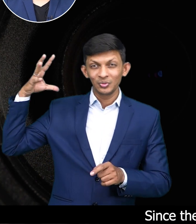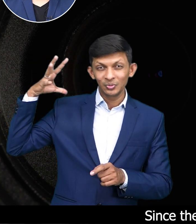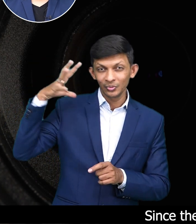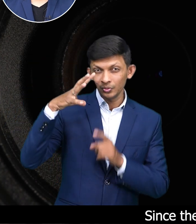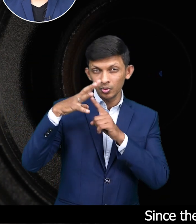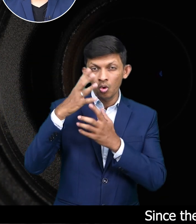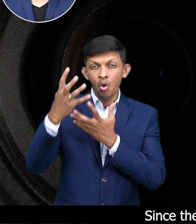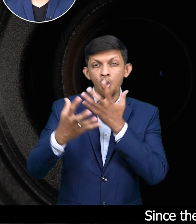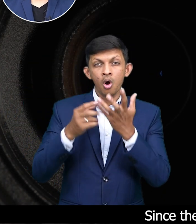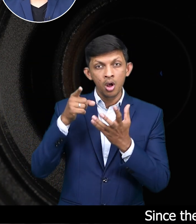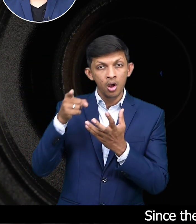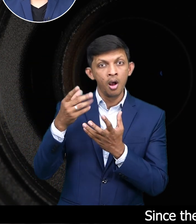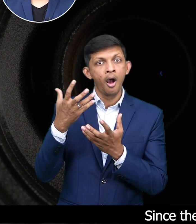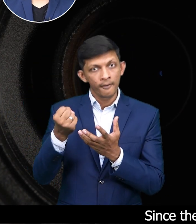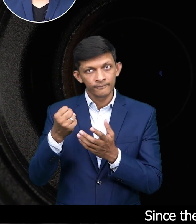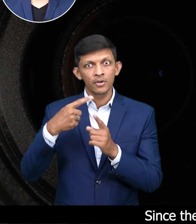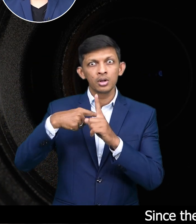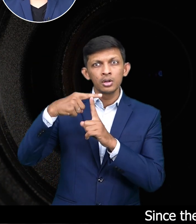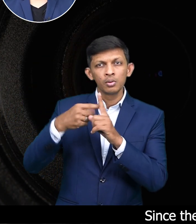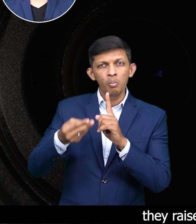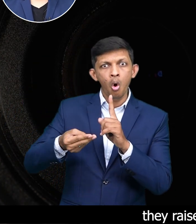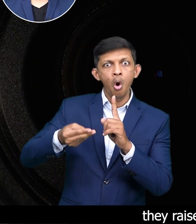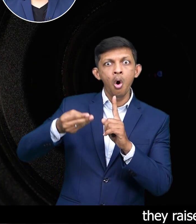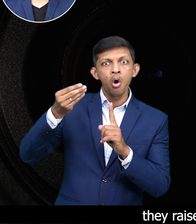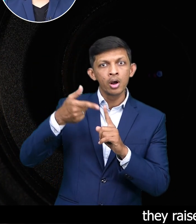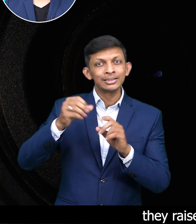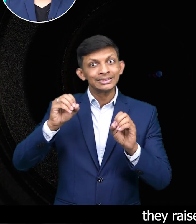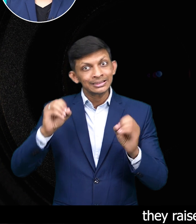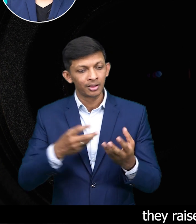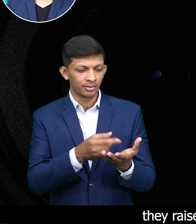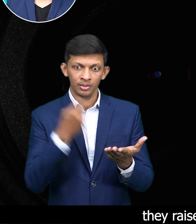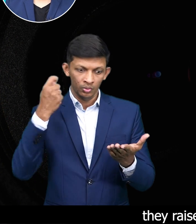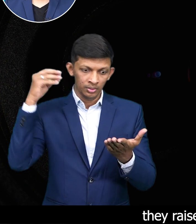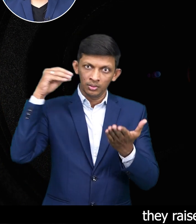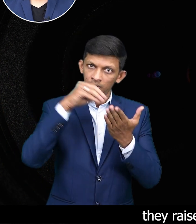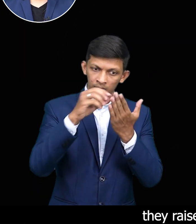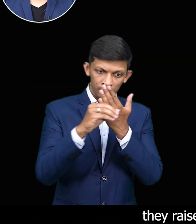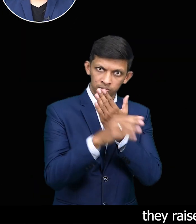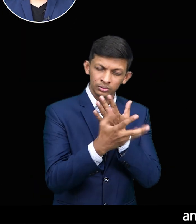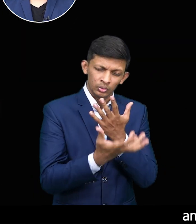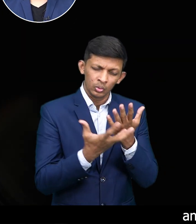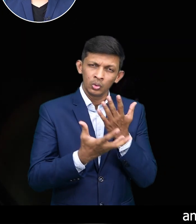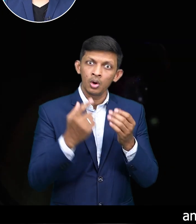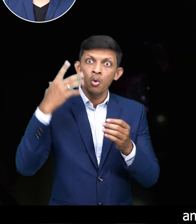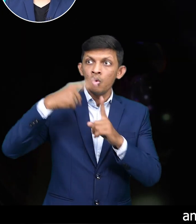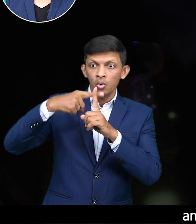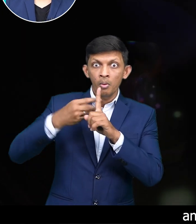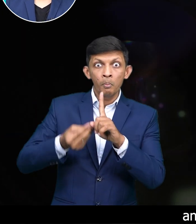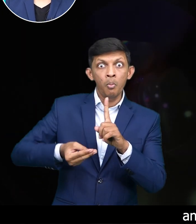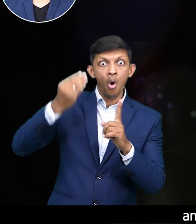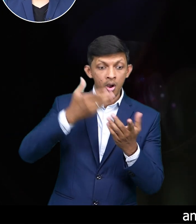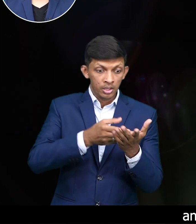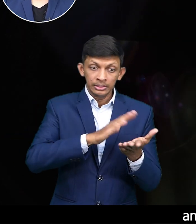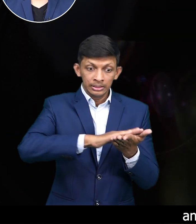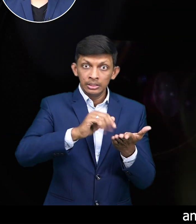Since the sun's rays are heat radiation, they raise the temperature of the paper and thus it